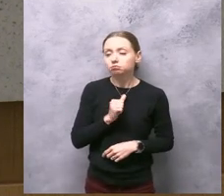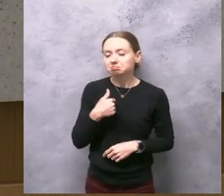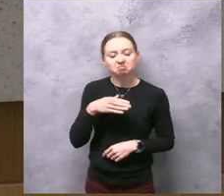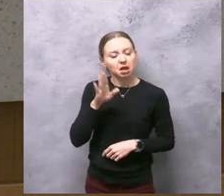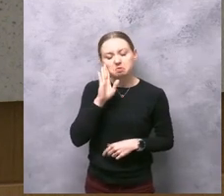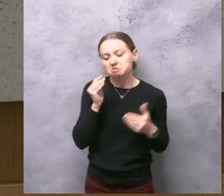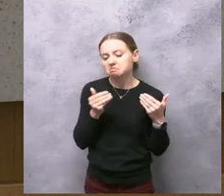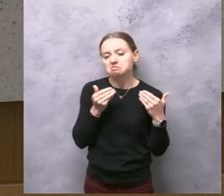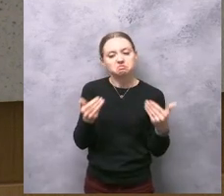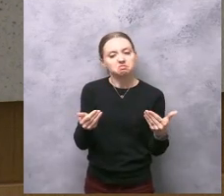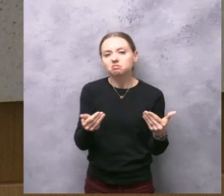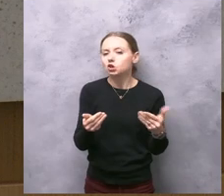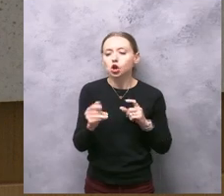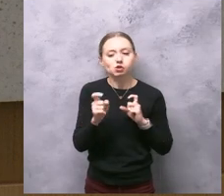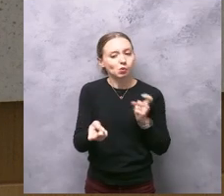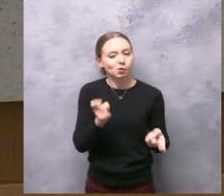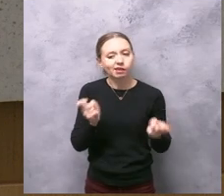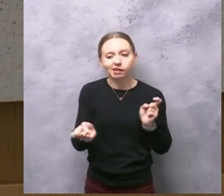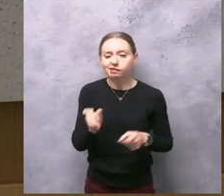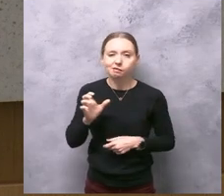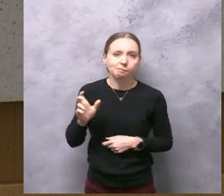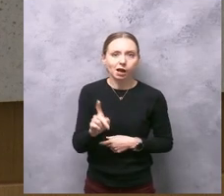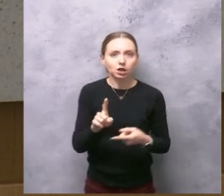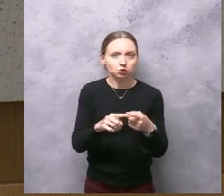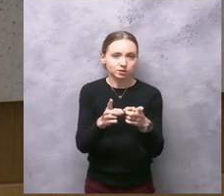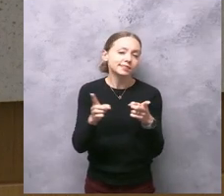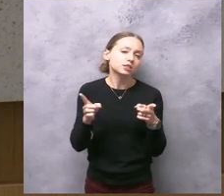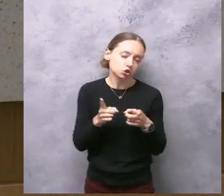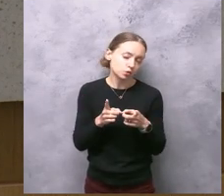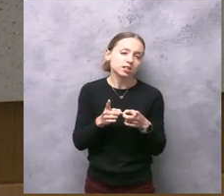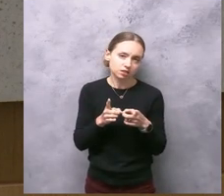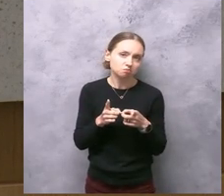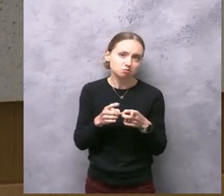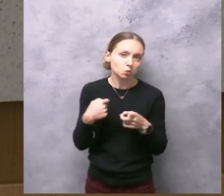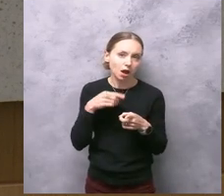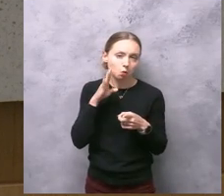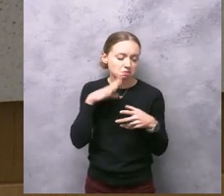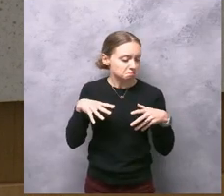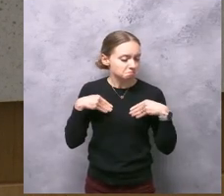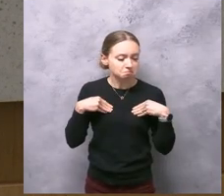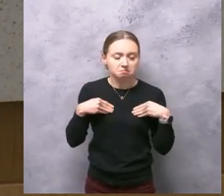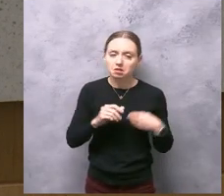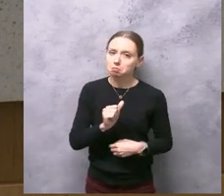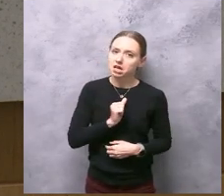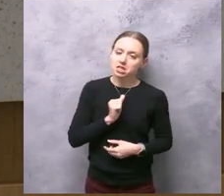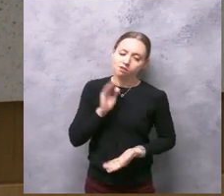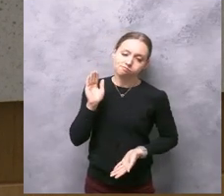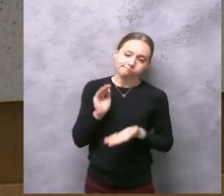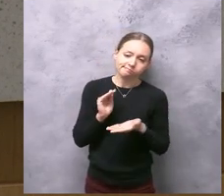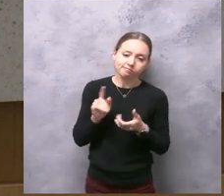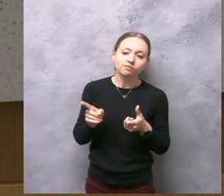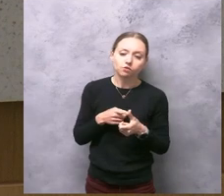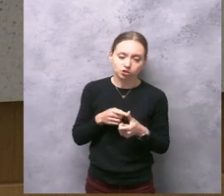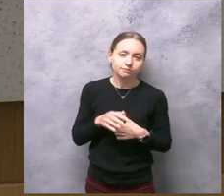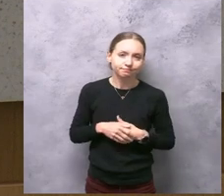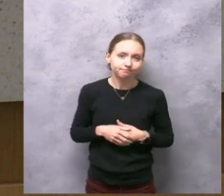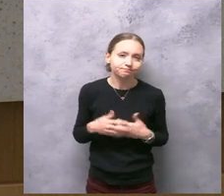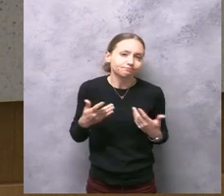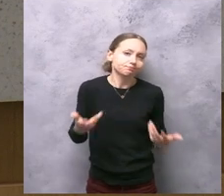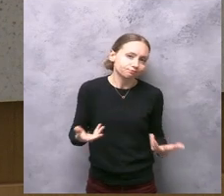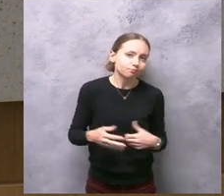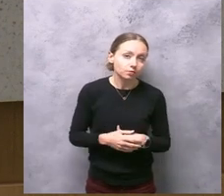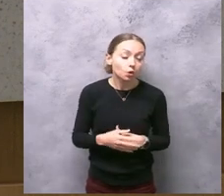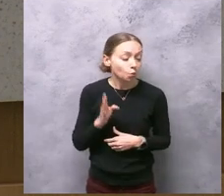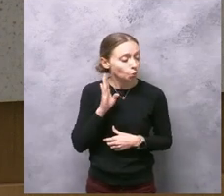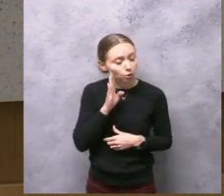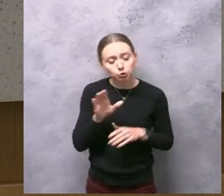raise back to the school district to take the first hit in the school district. So there you go. So we'll do everything